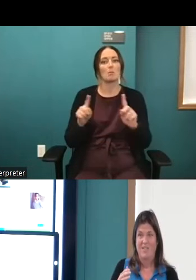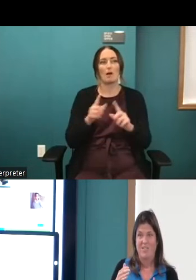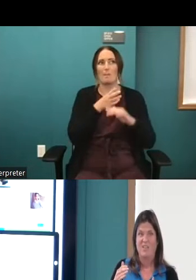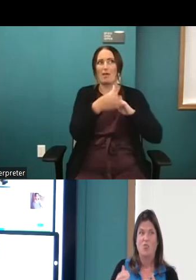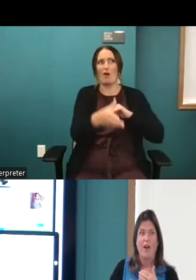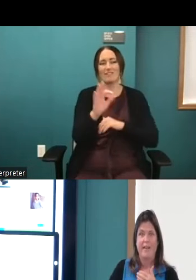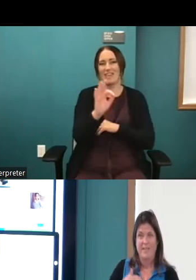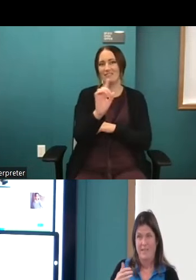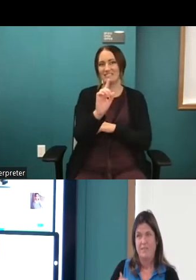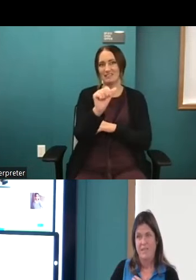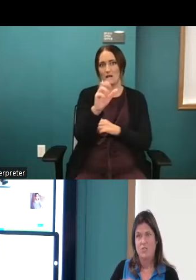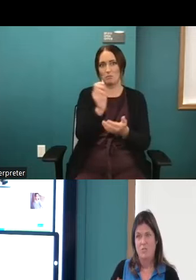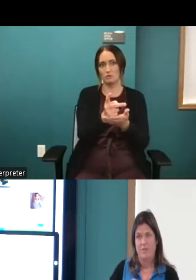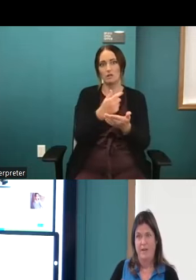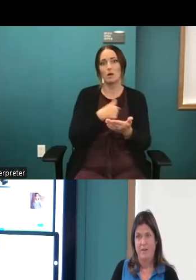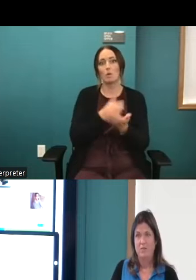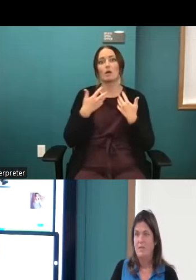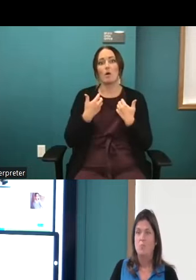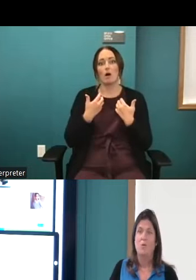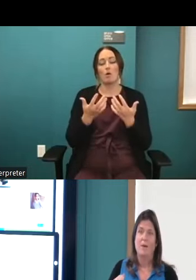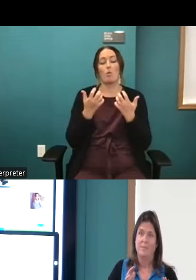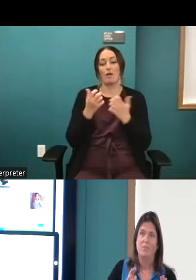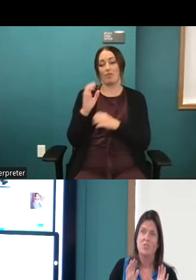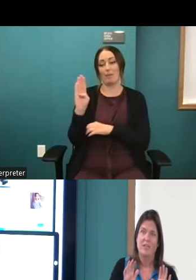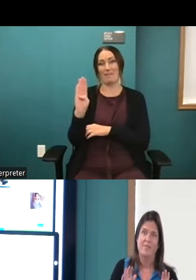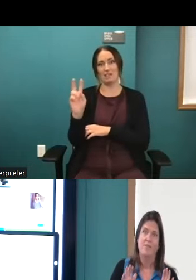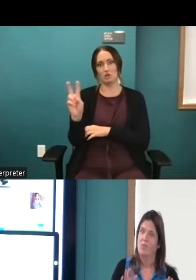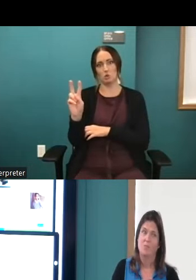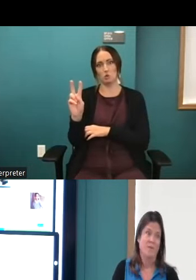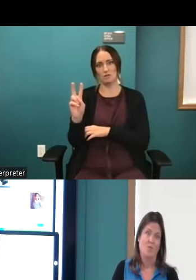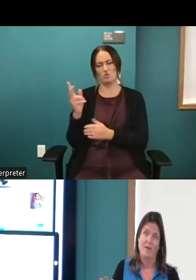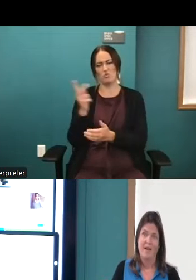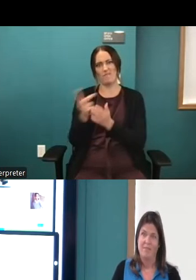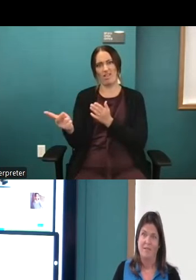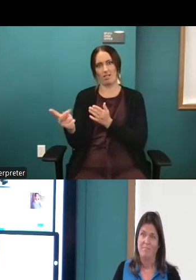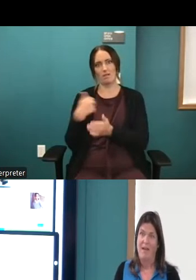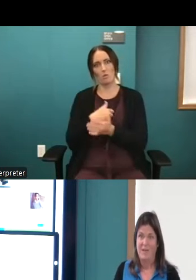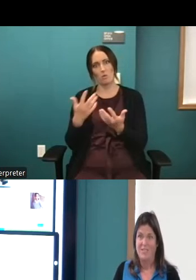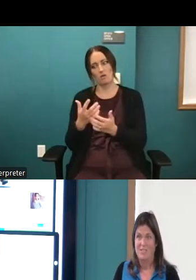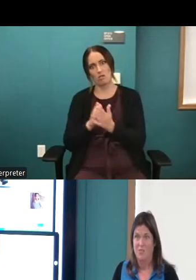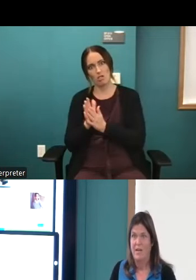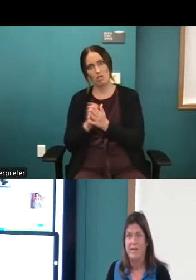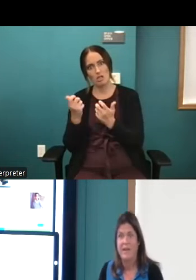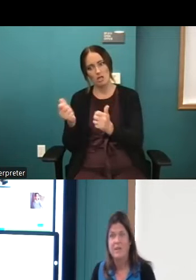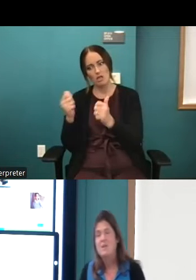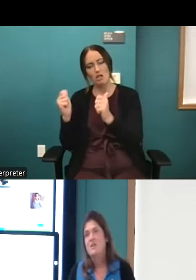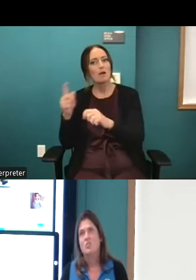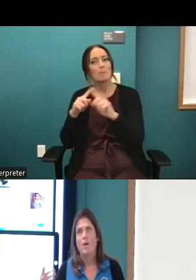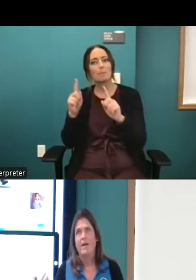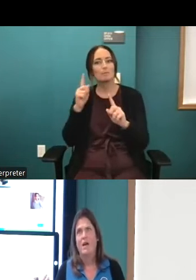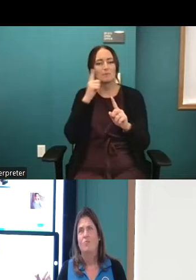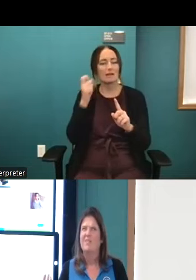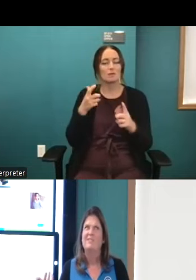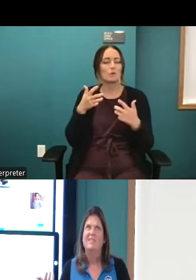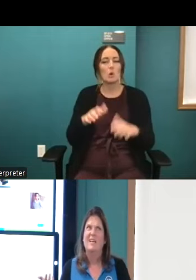approved, we're actually like trying to get the V2 to fail. We want to push it even further because we don't want to have patients deal with that again. So